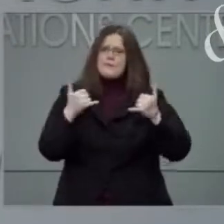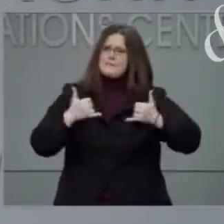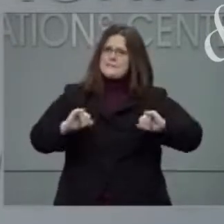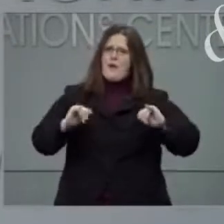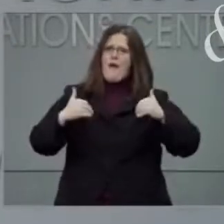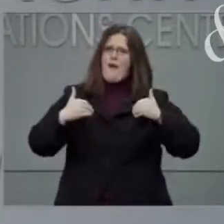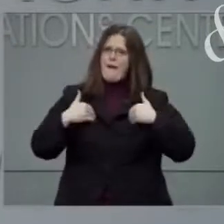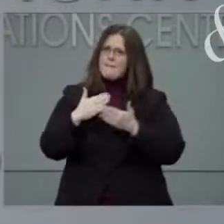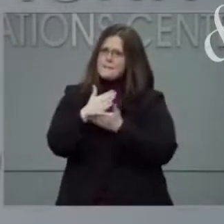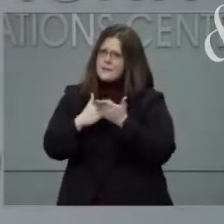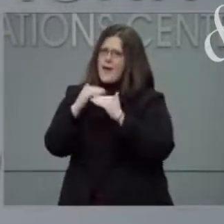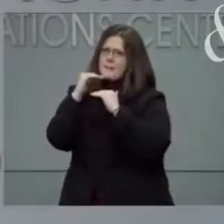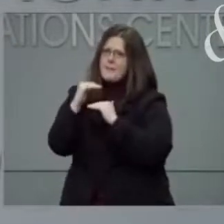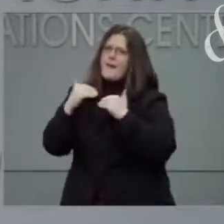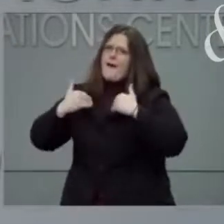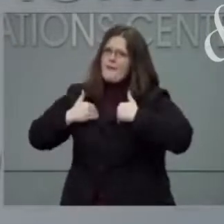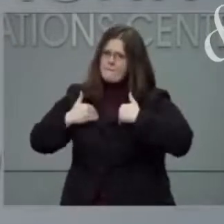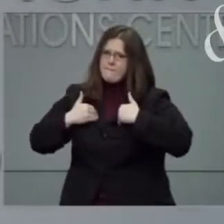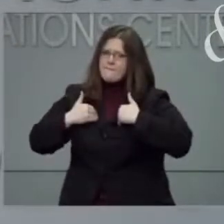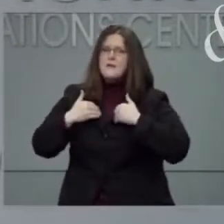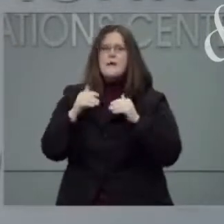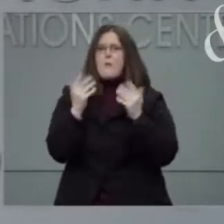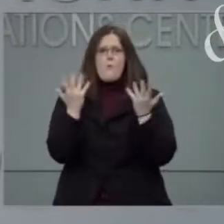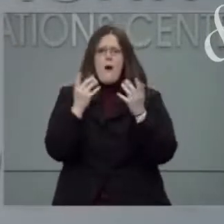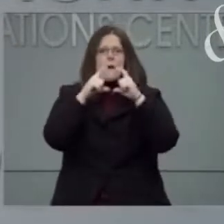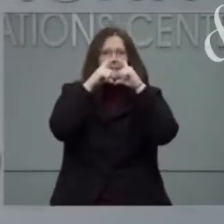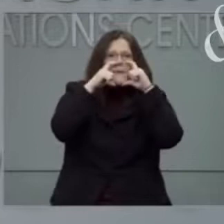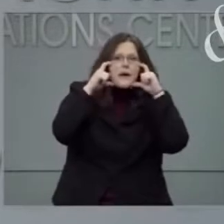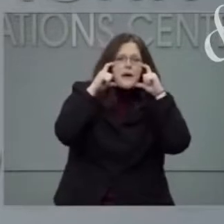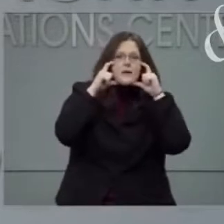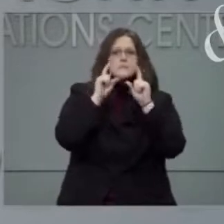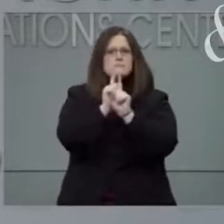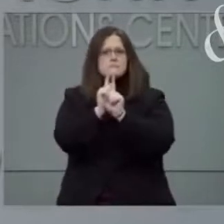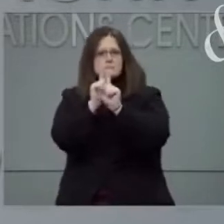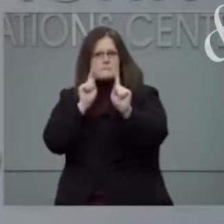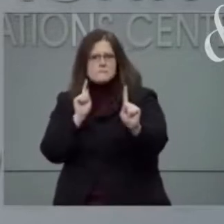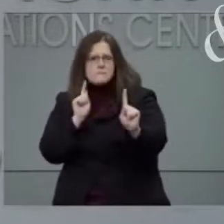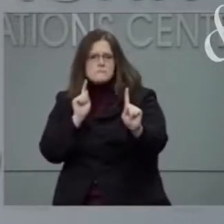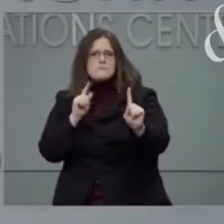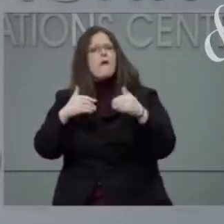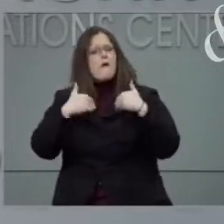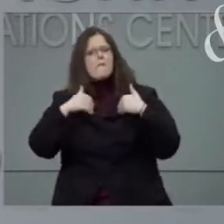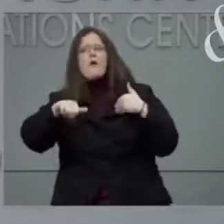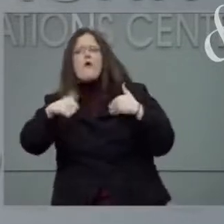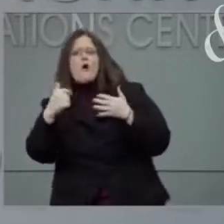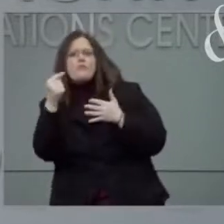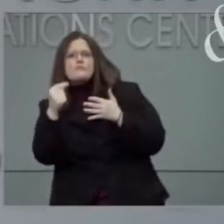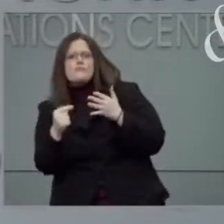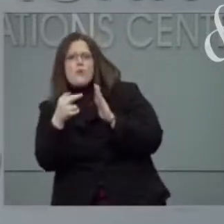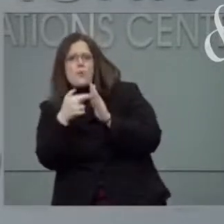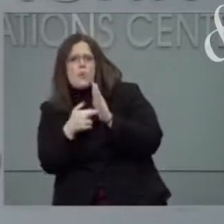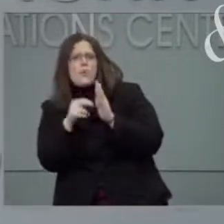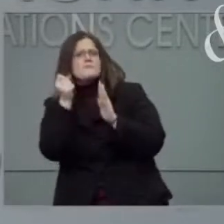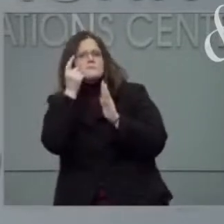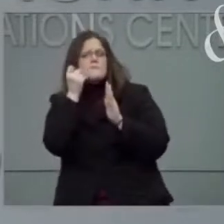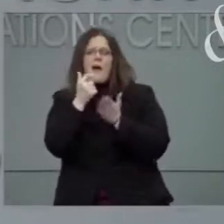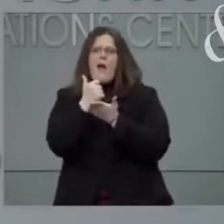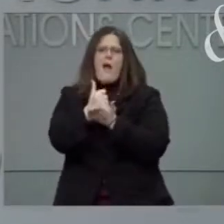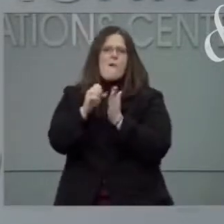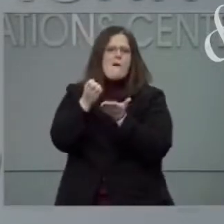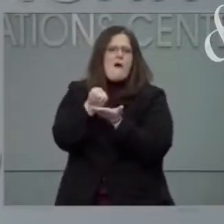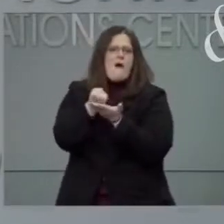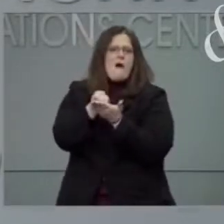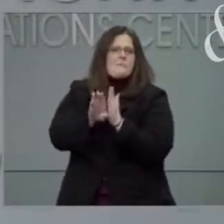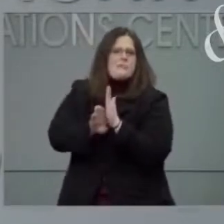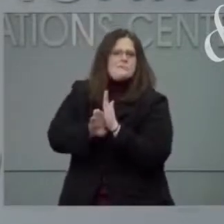by wearing a mask and social distancing. These simple measures are still our best tools for slowing the